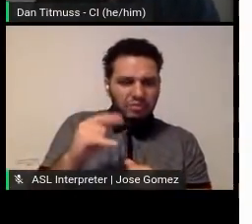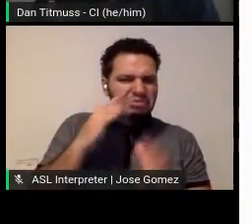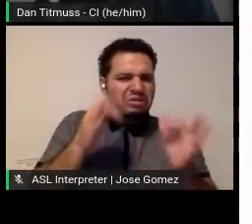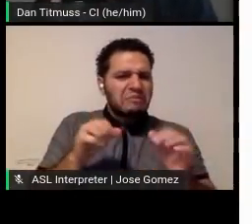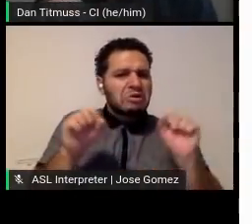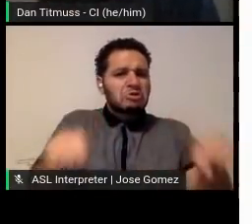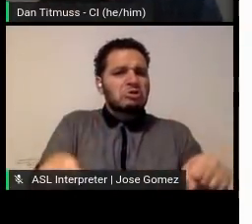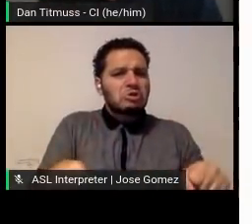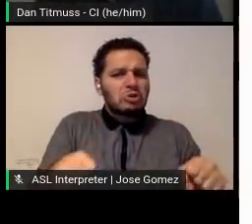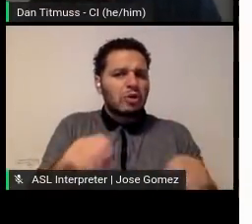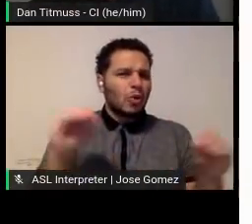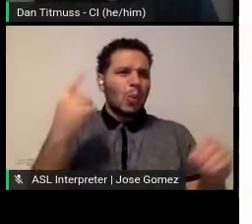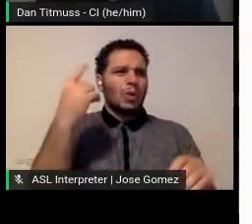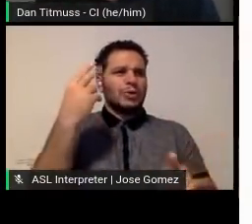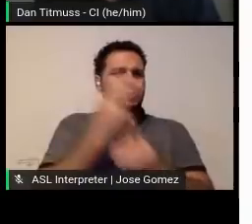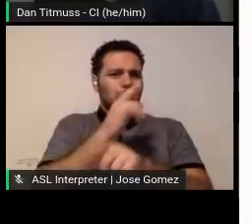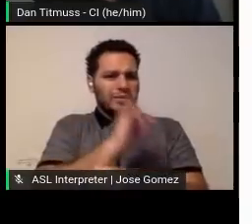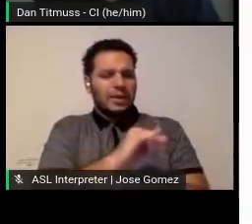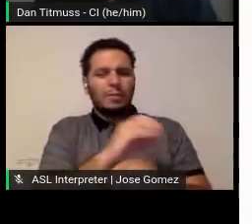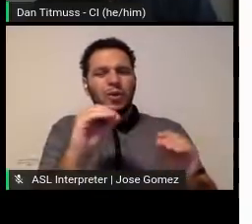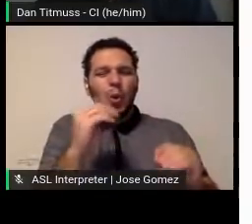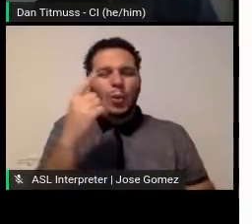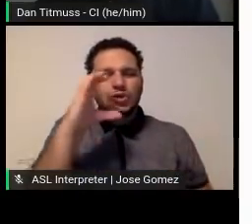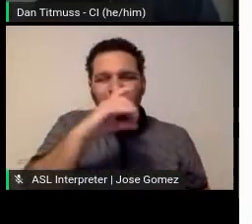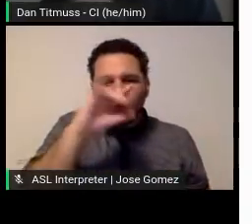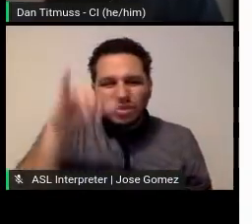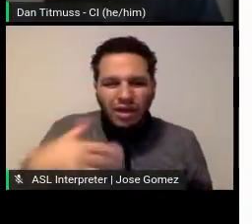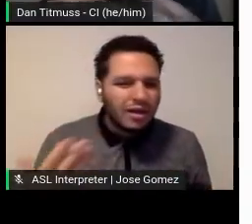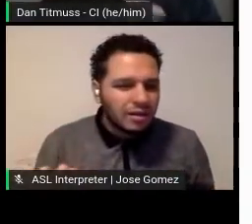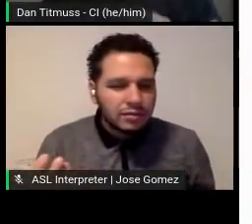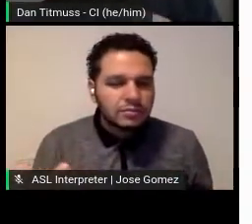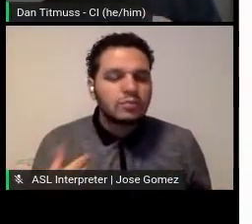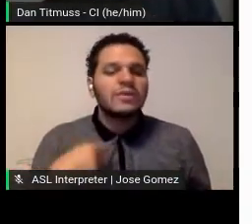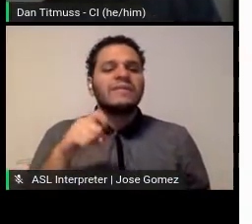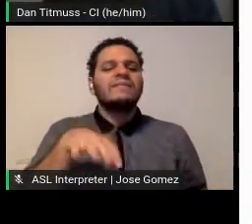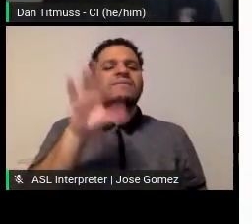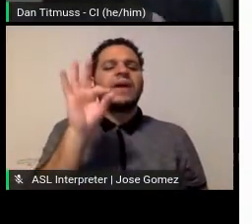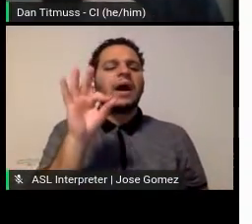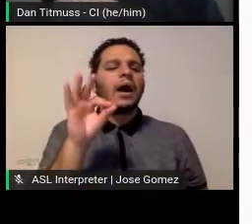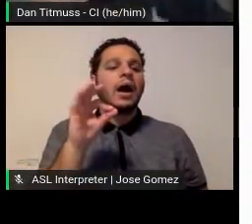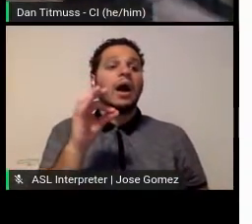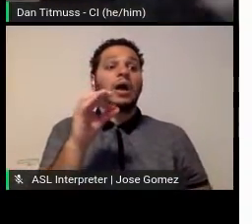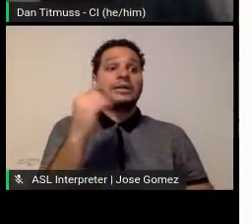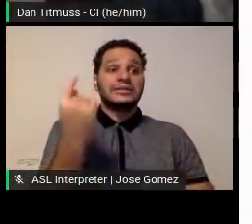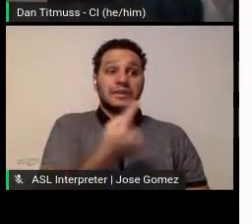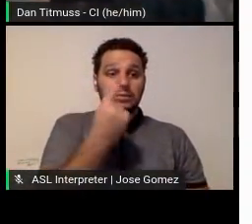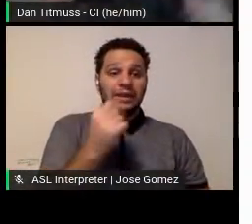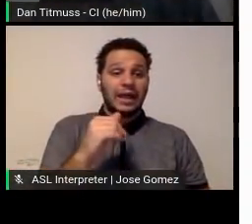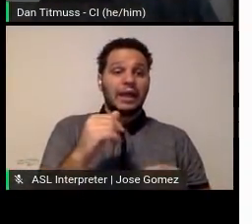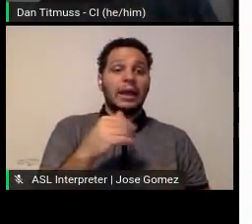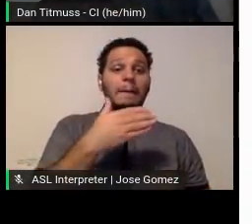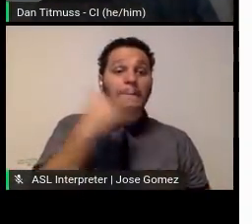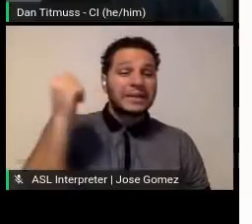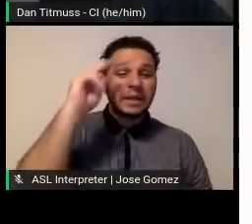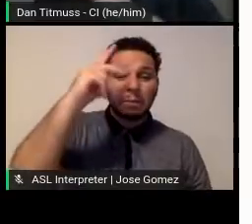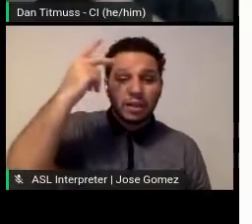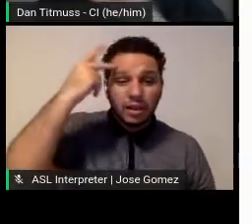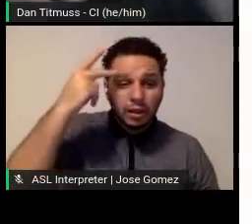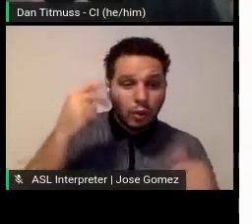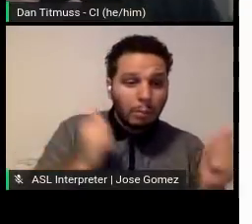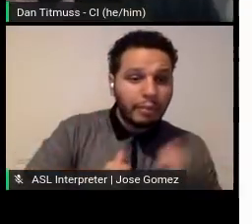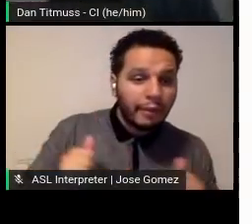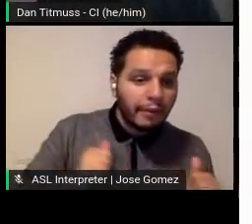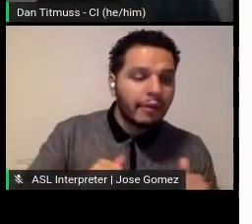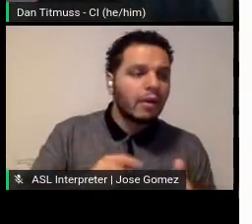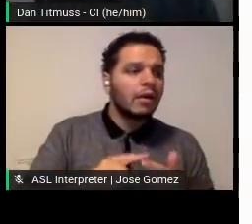could. But nobody's searching for that, right? So we have to find a middle ground, something like best political plays, or